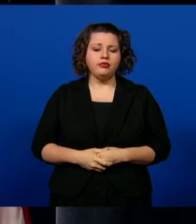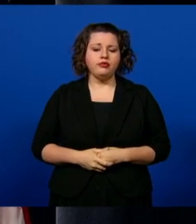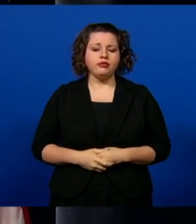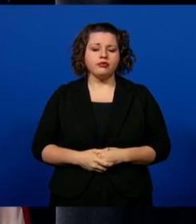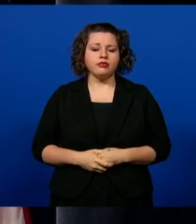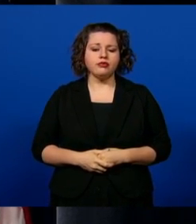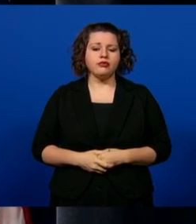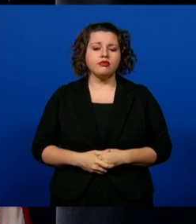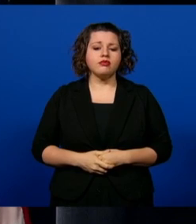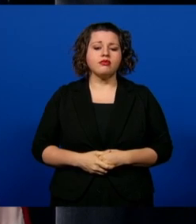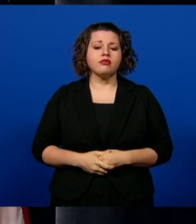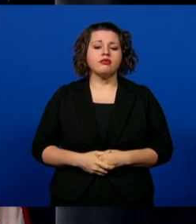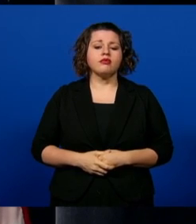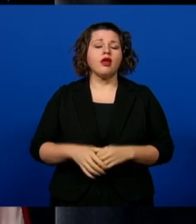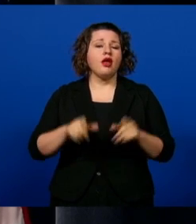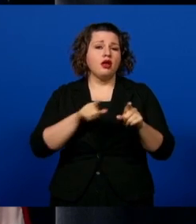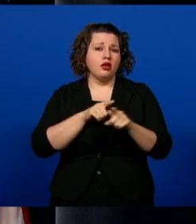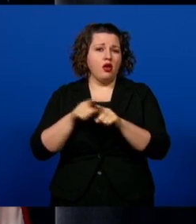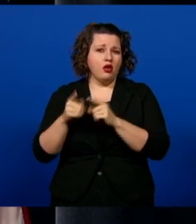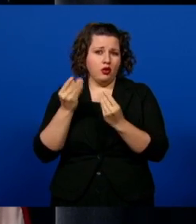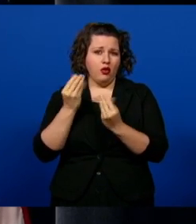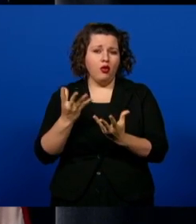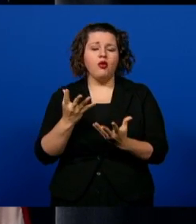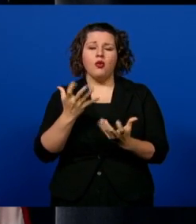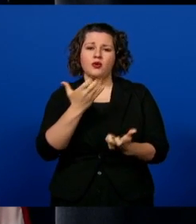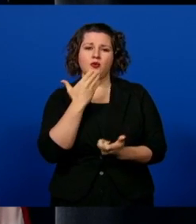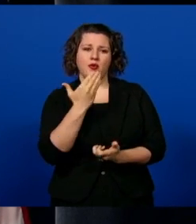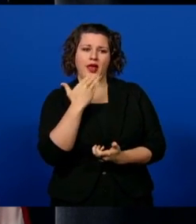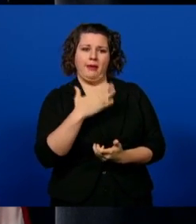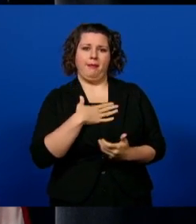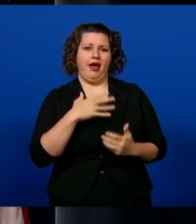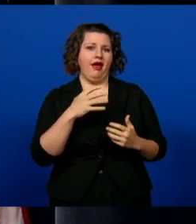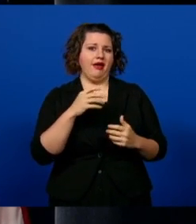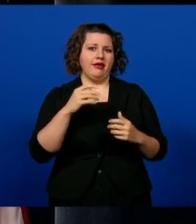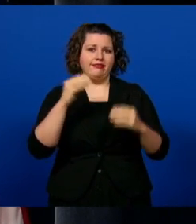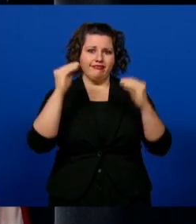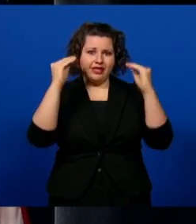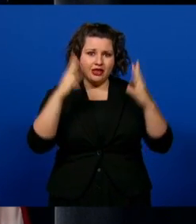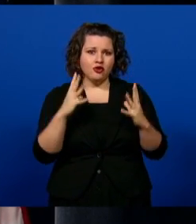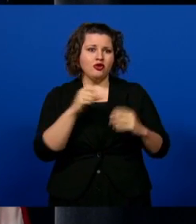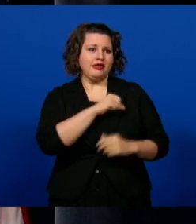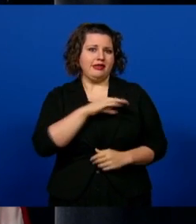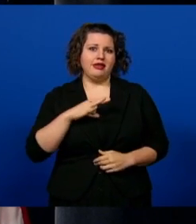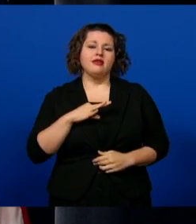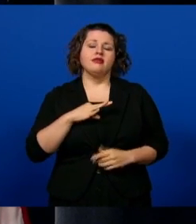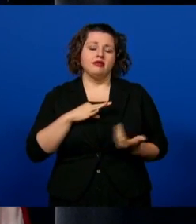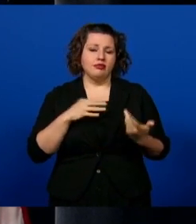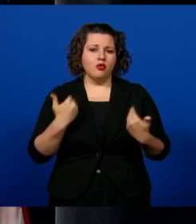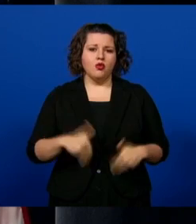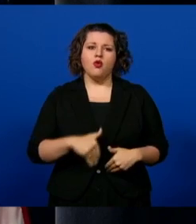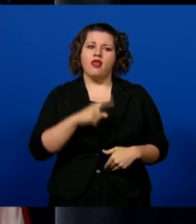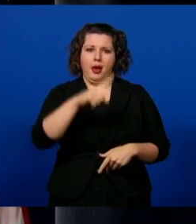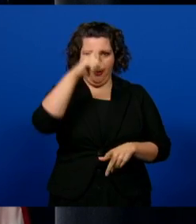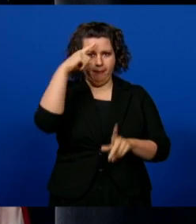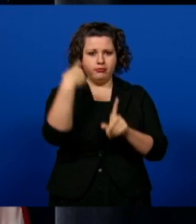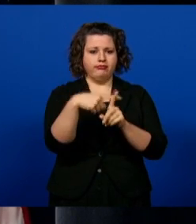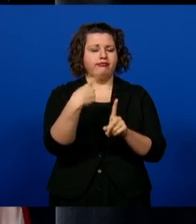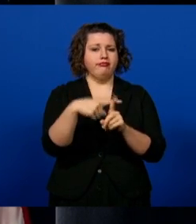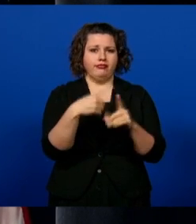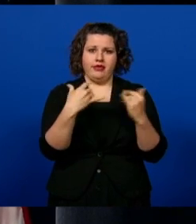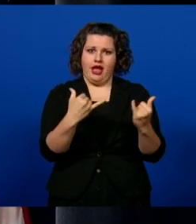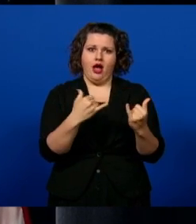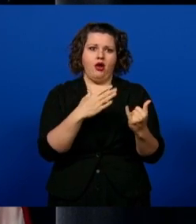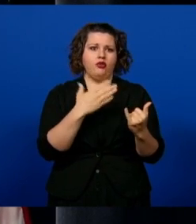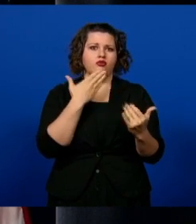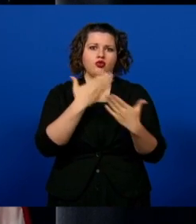A couple of things I'd like to say too is I want to say thank you to my faculty and my staff. their positivity during this time as we prepare to go